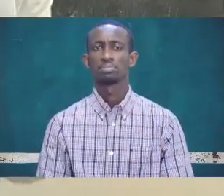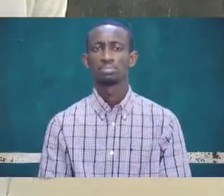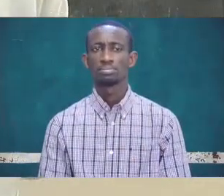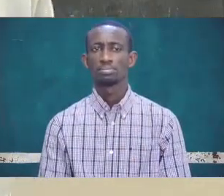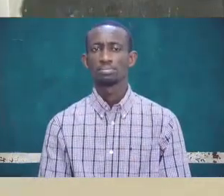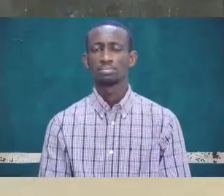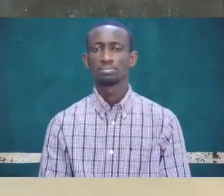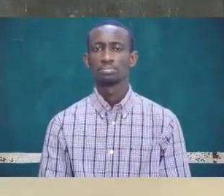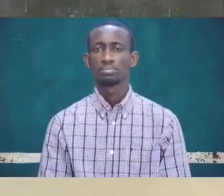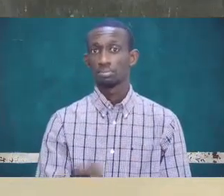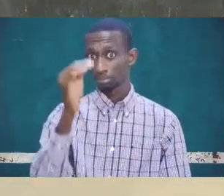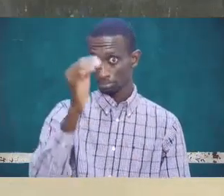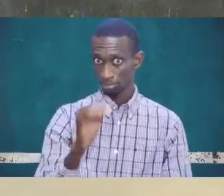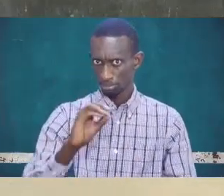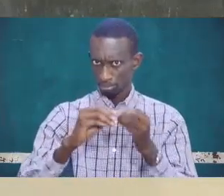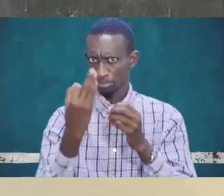3,